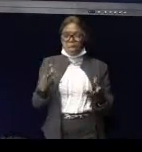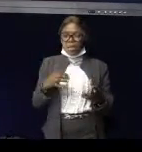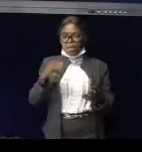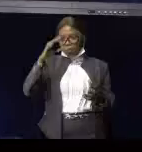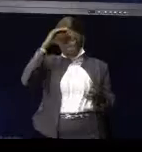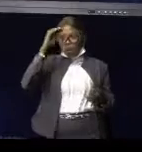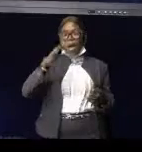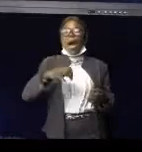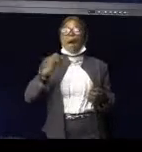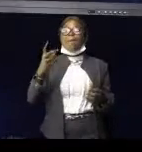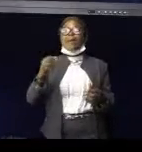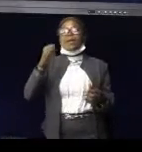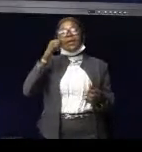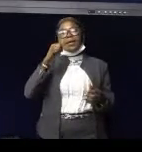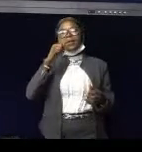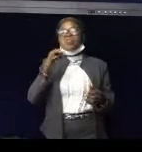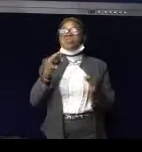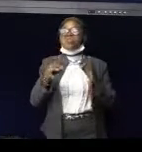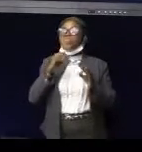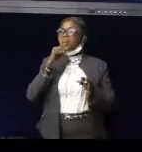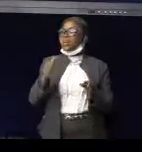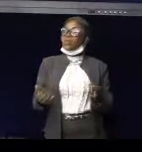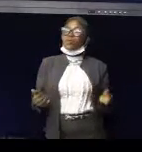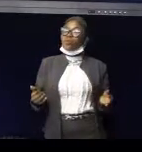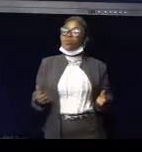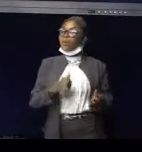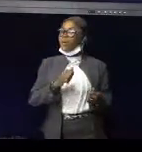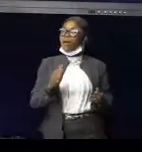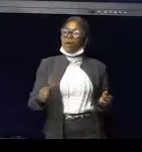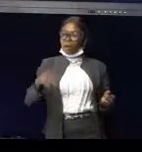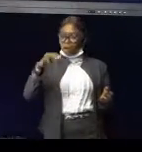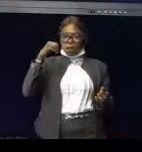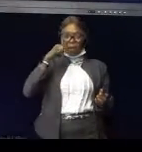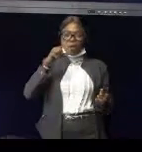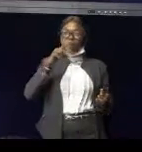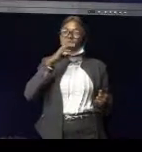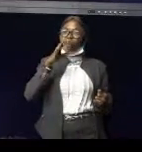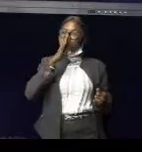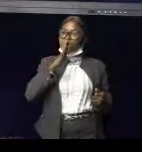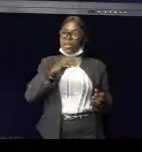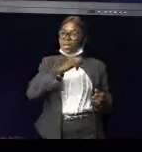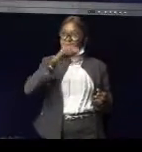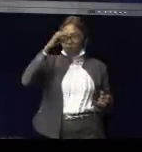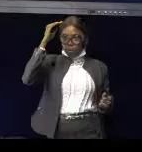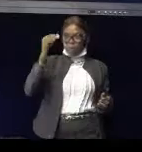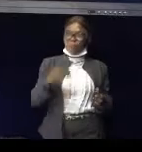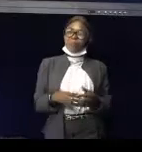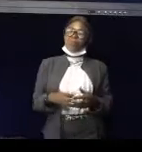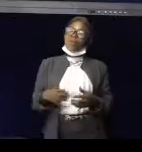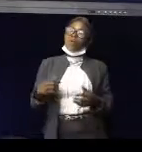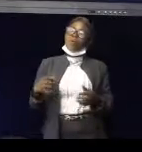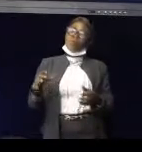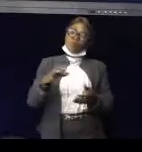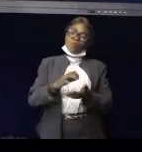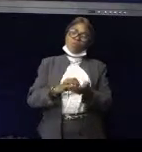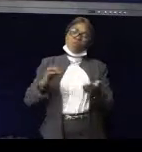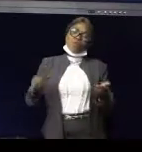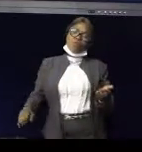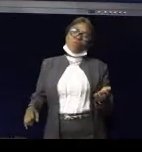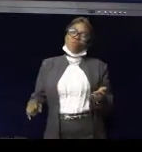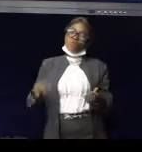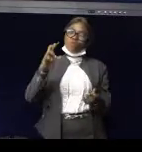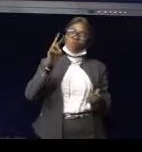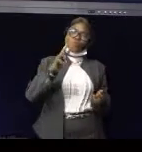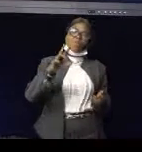in the class, obviously if you're not a girl, you will be a boy. And we have been told that there are 40 pupils in class. And so if you remove 25 girls